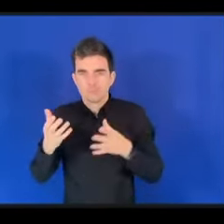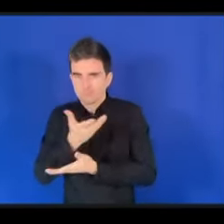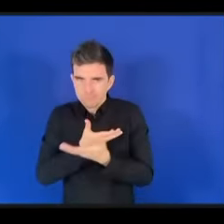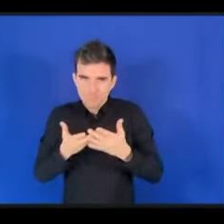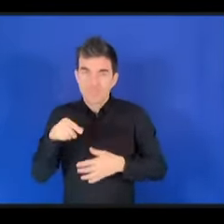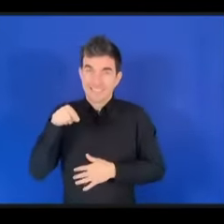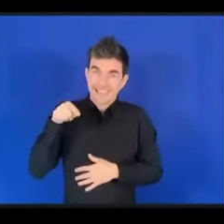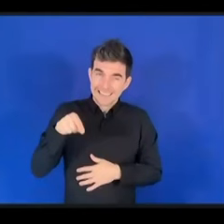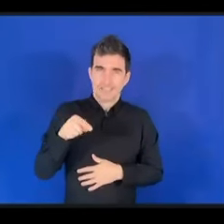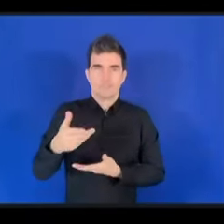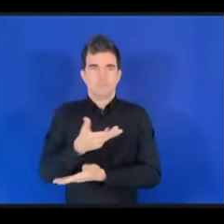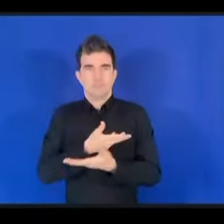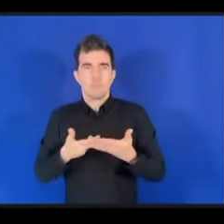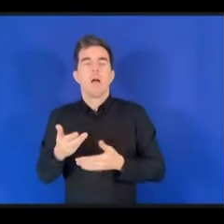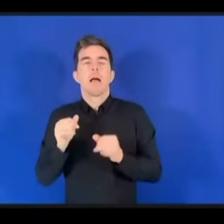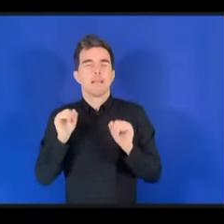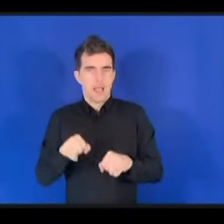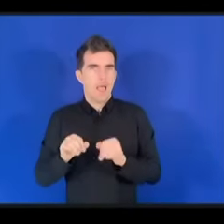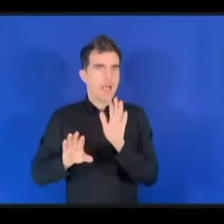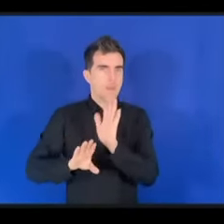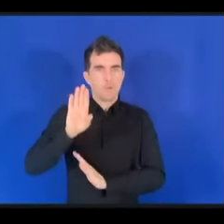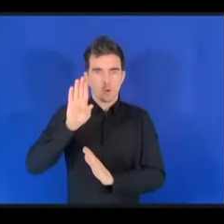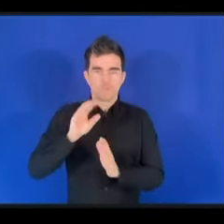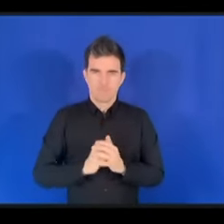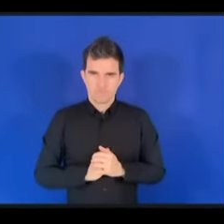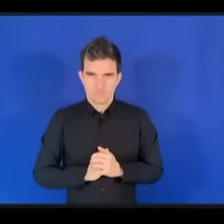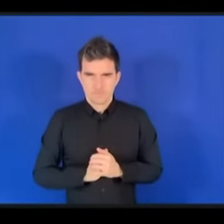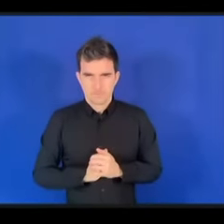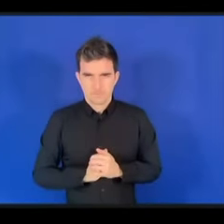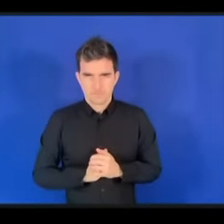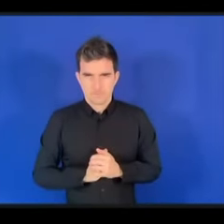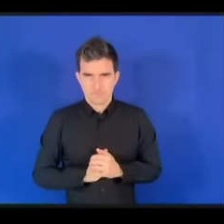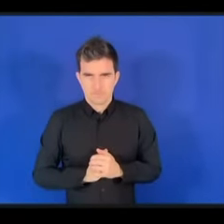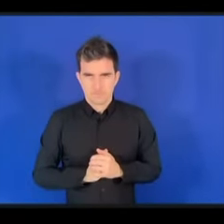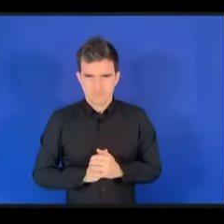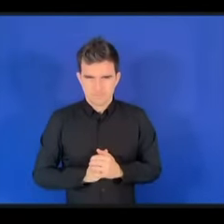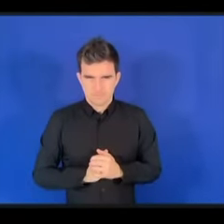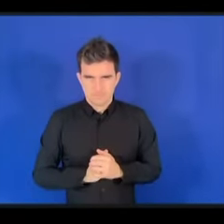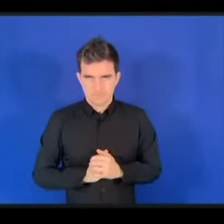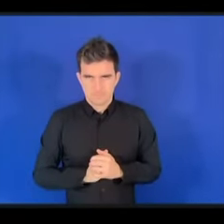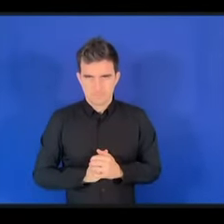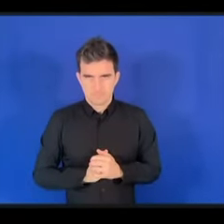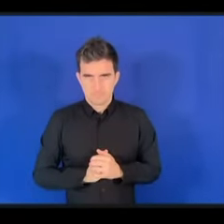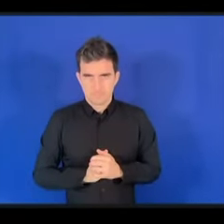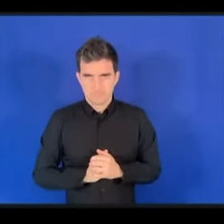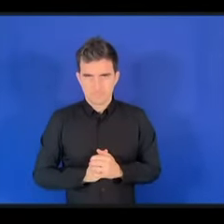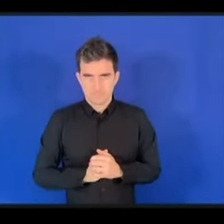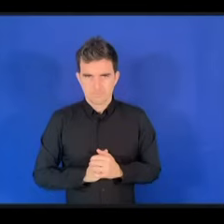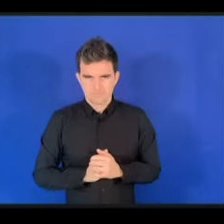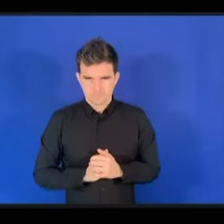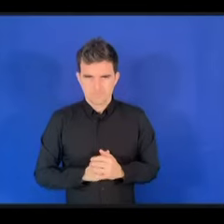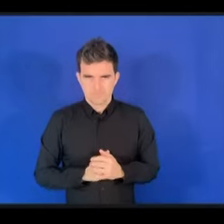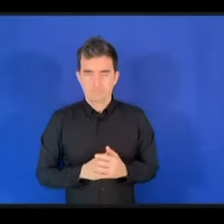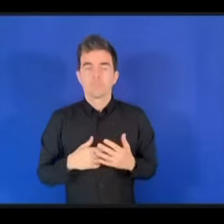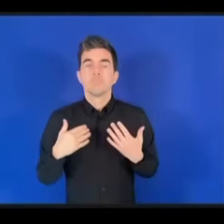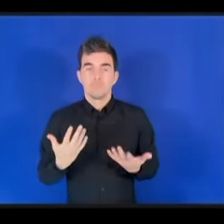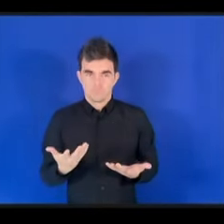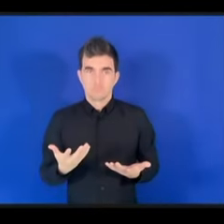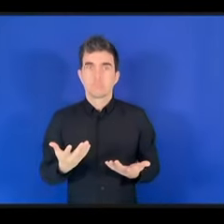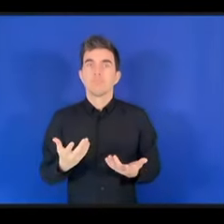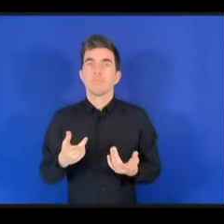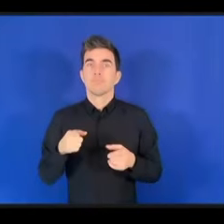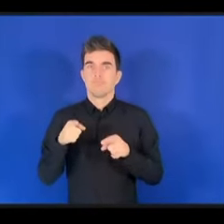I treasured. And as it has afforded me the unique opportunity to contrast views, expand